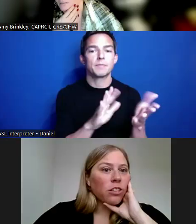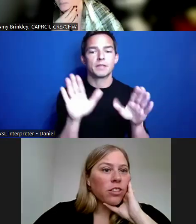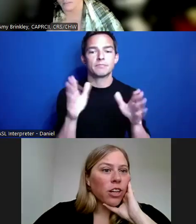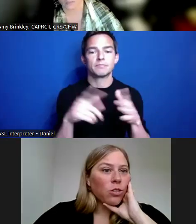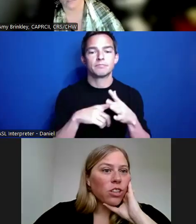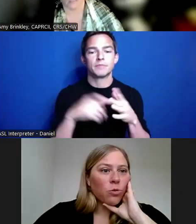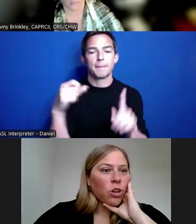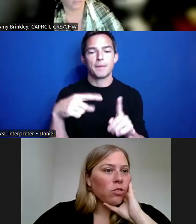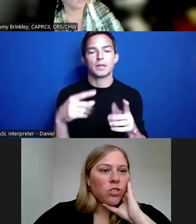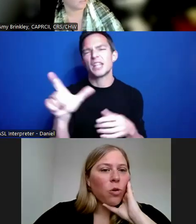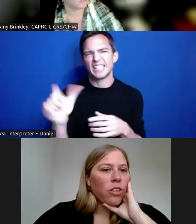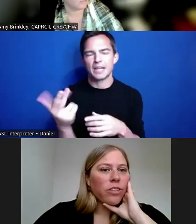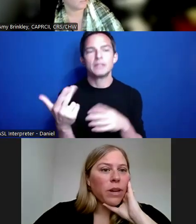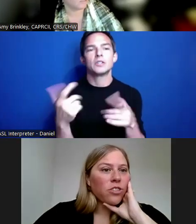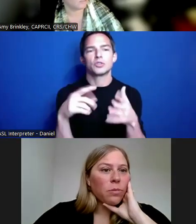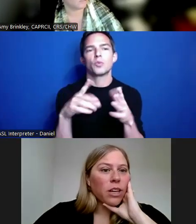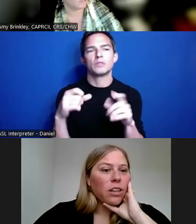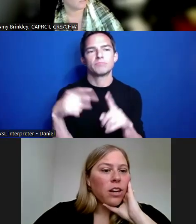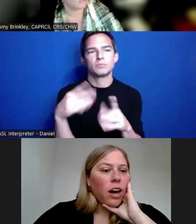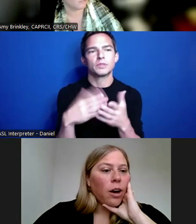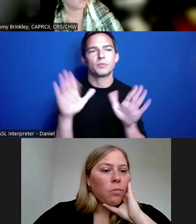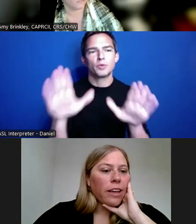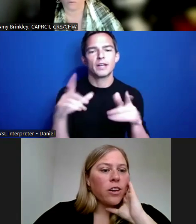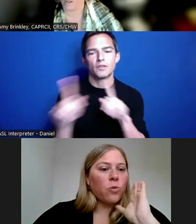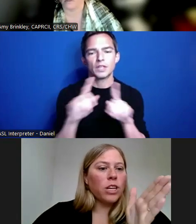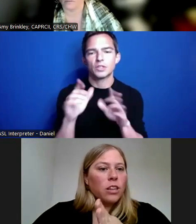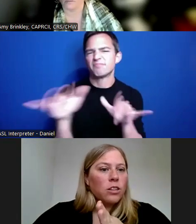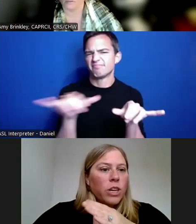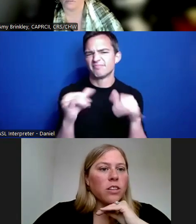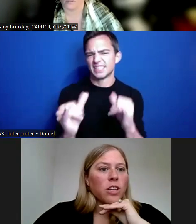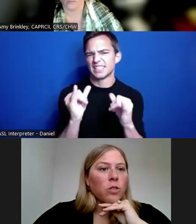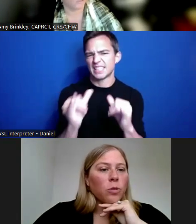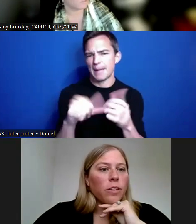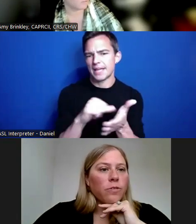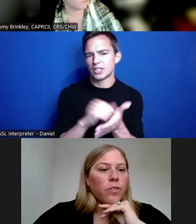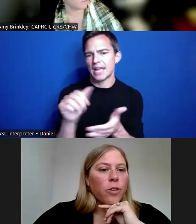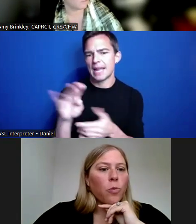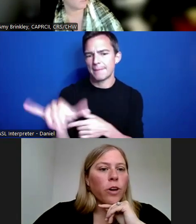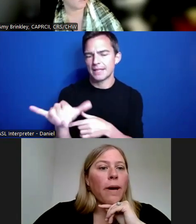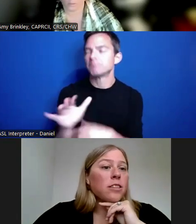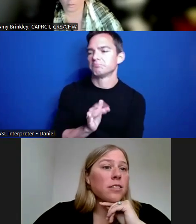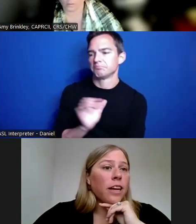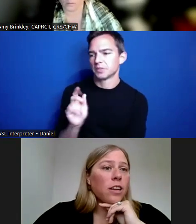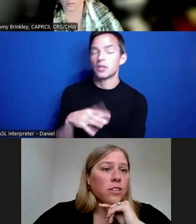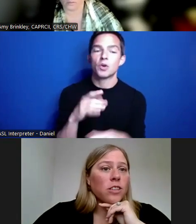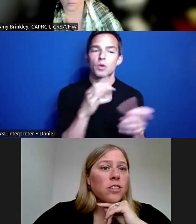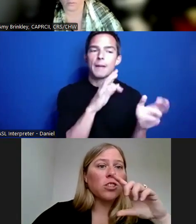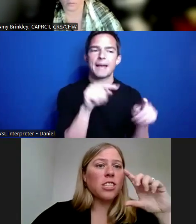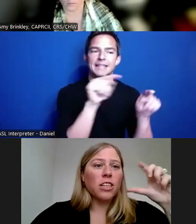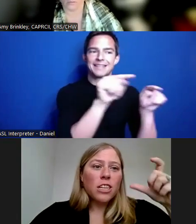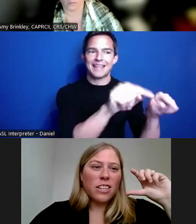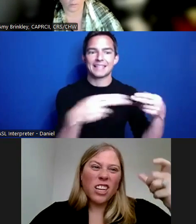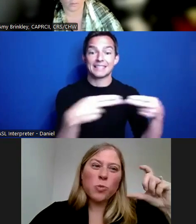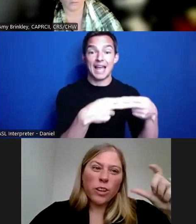for sure. So we're so on the same page, Amy. I Okay. think we can continue a little bit further, but we'll come back to the slide as a chance